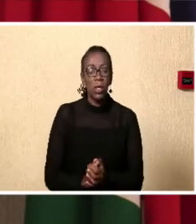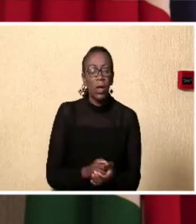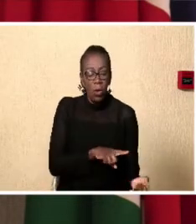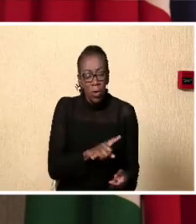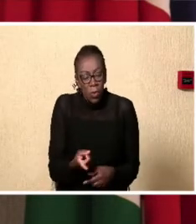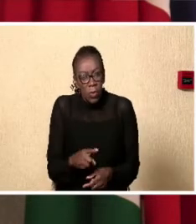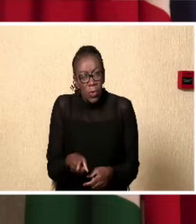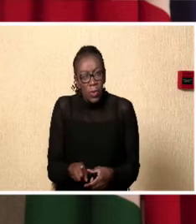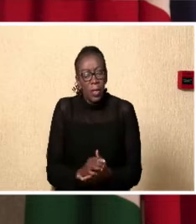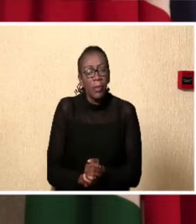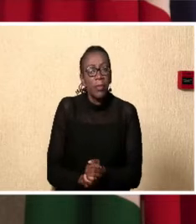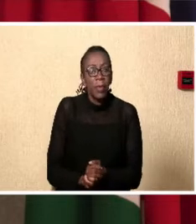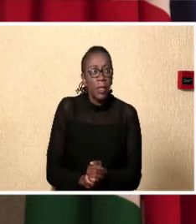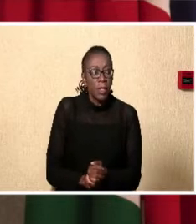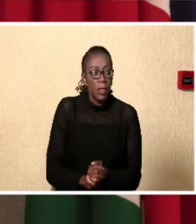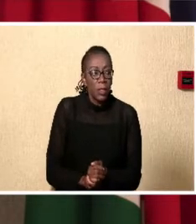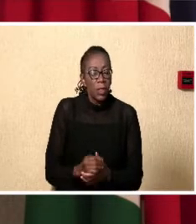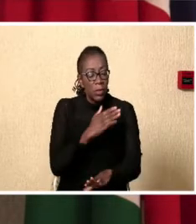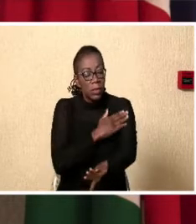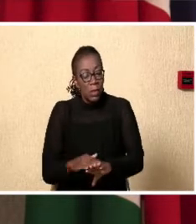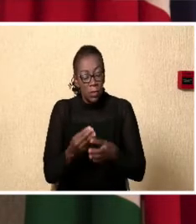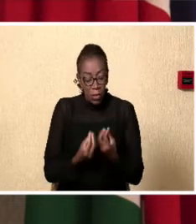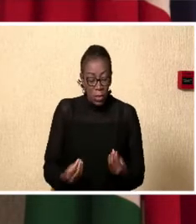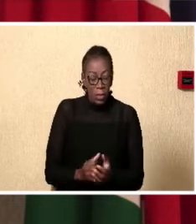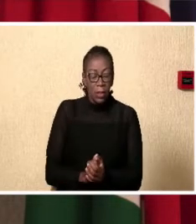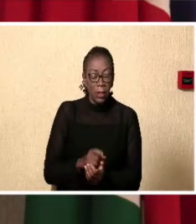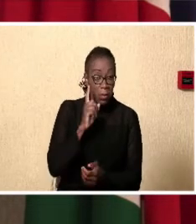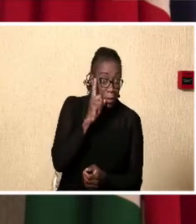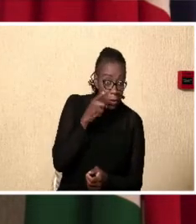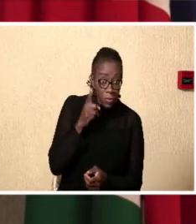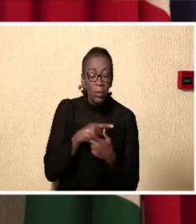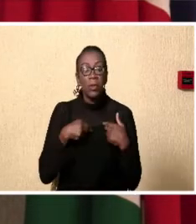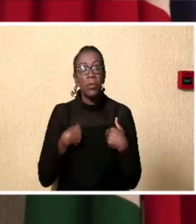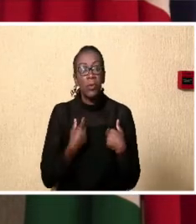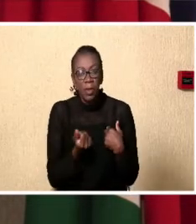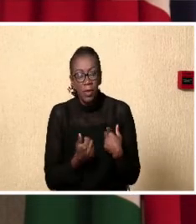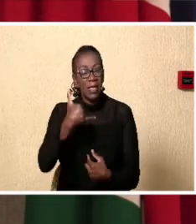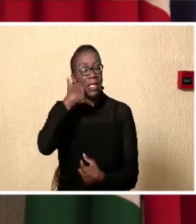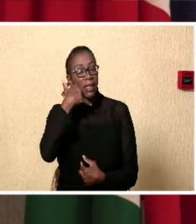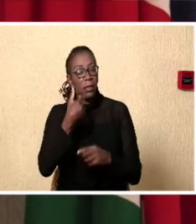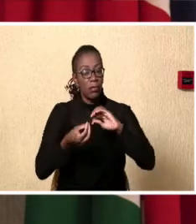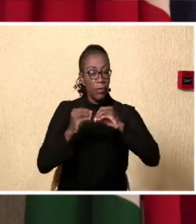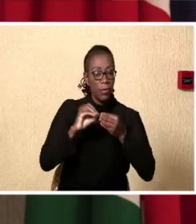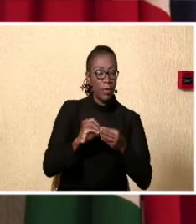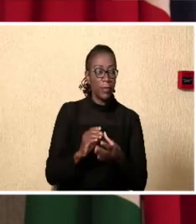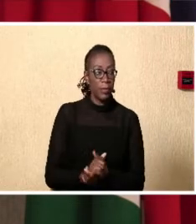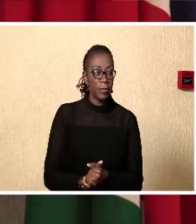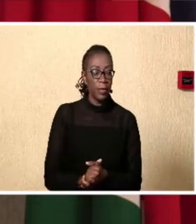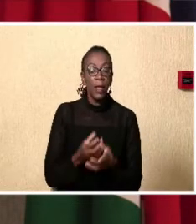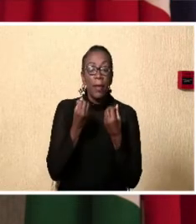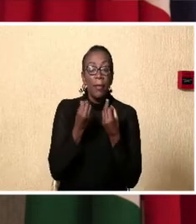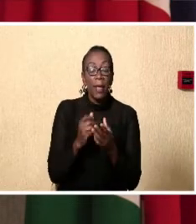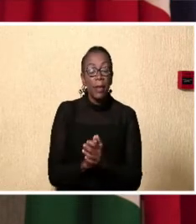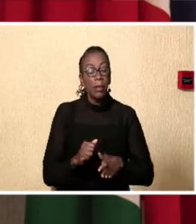we have numbers that we will share with the medias where you can call. In most regions, we are working